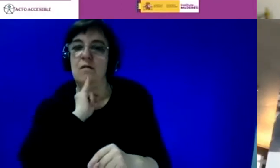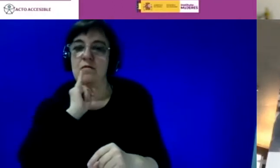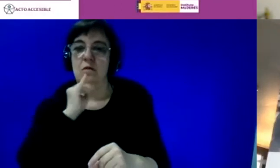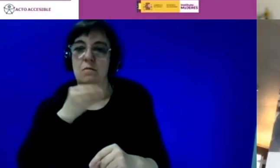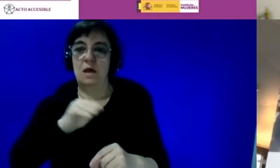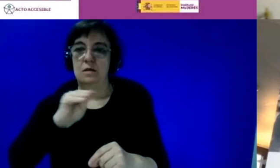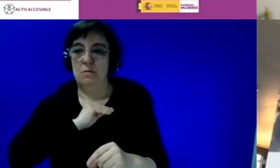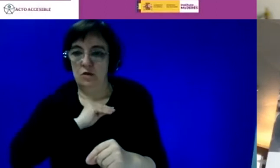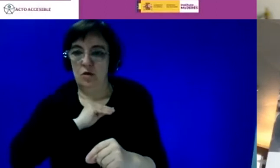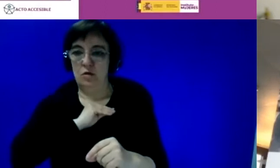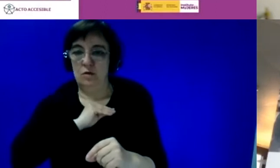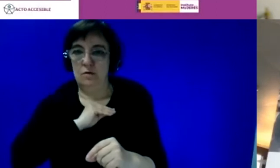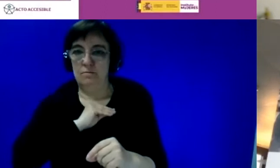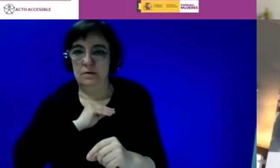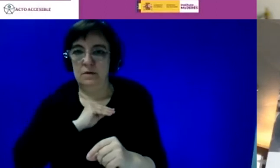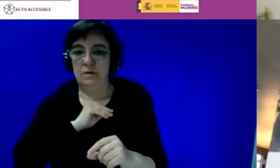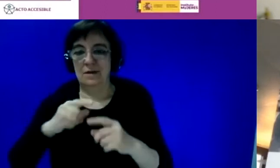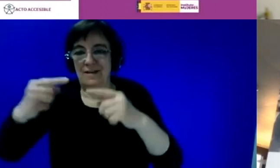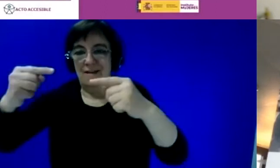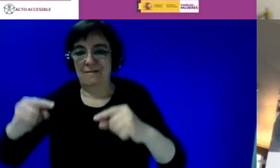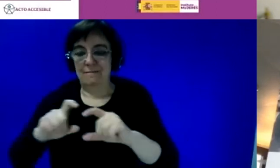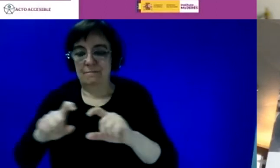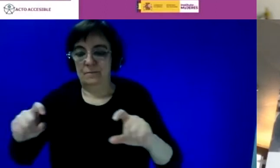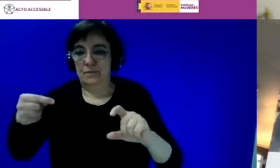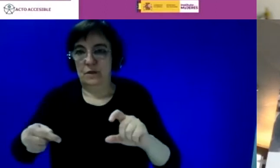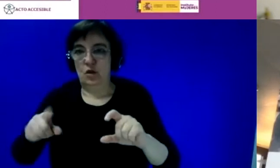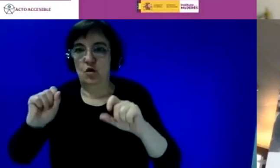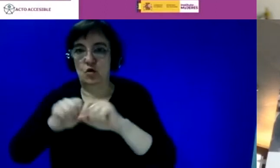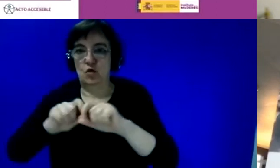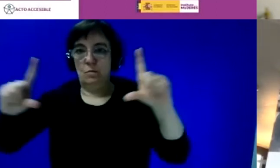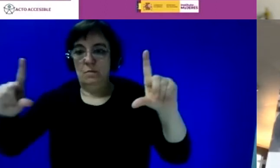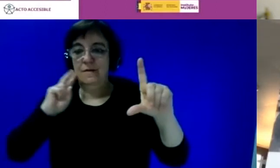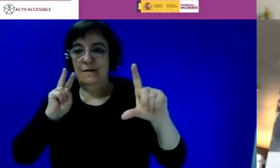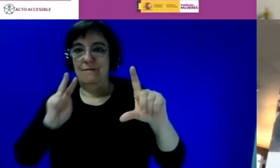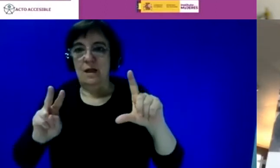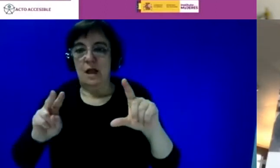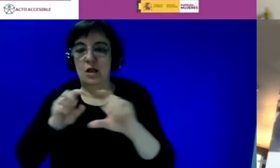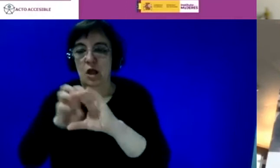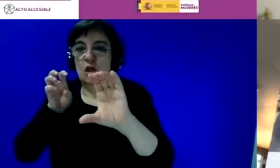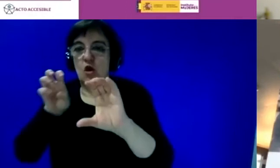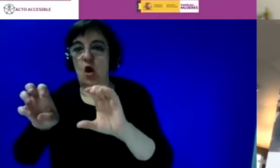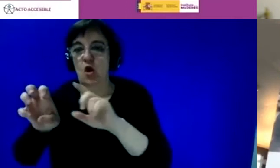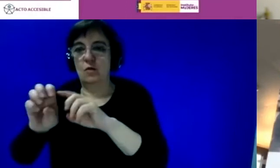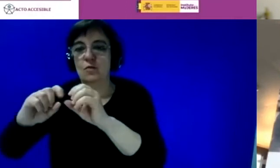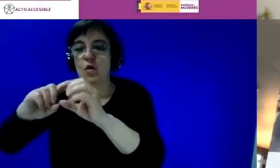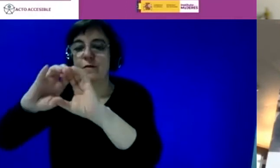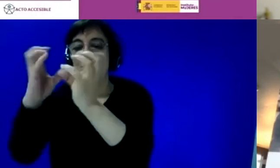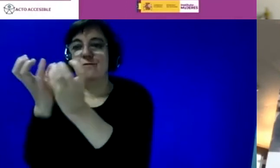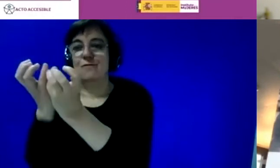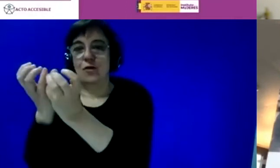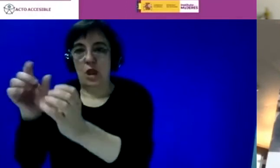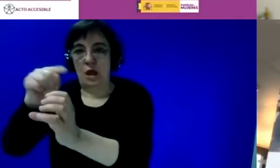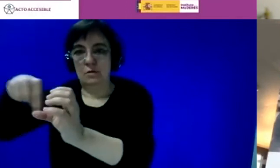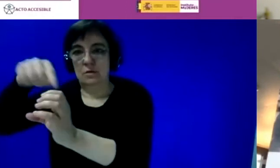activate the Spanish channel at the bottom of your screens. You will see a little